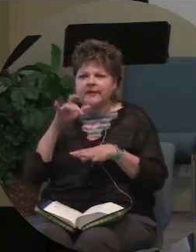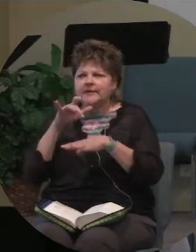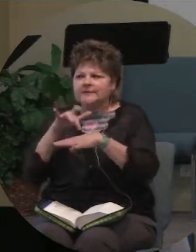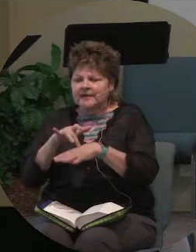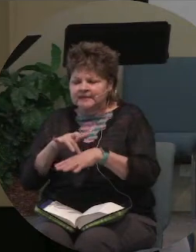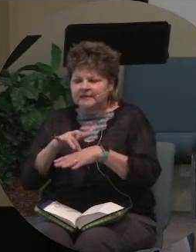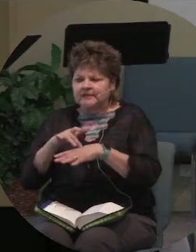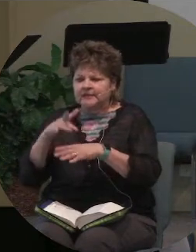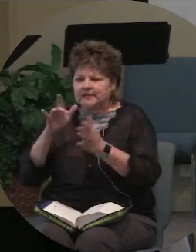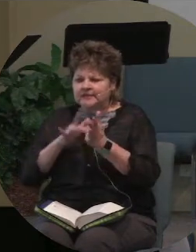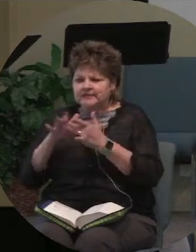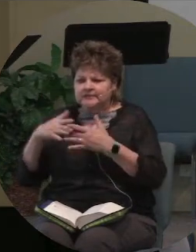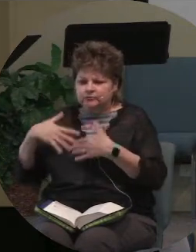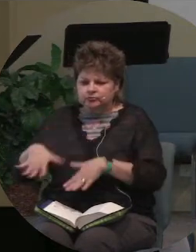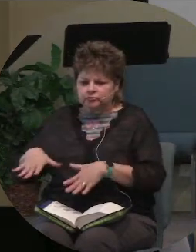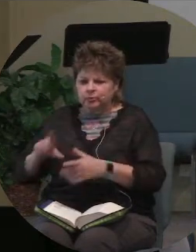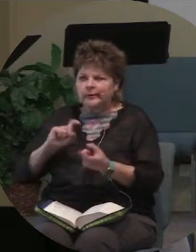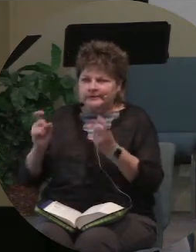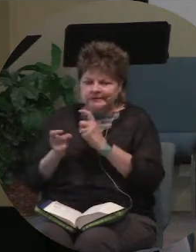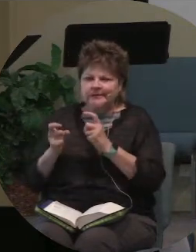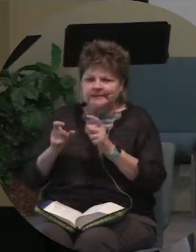of Jesus would have changed their lives?